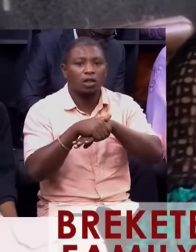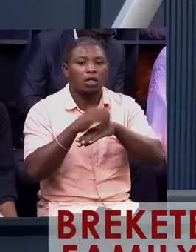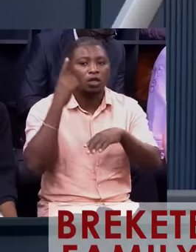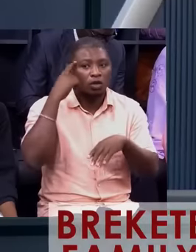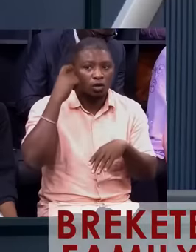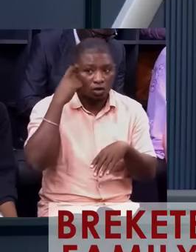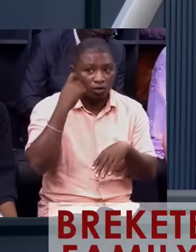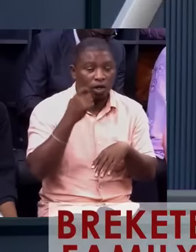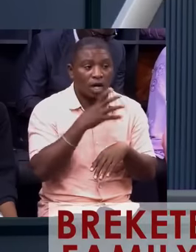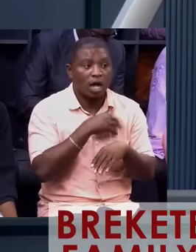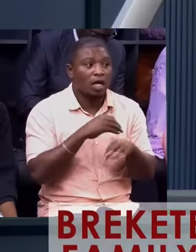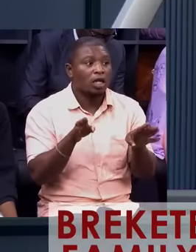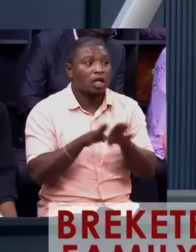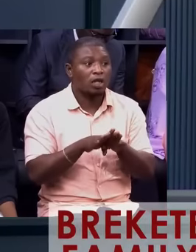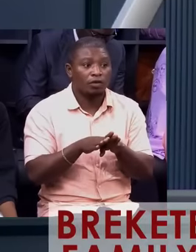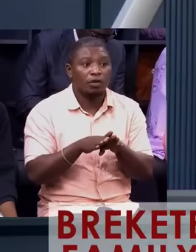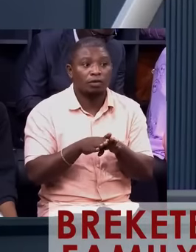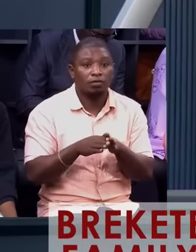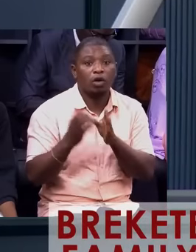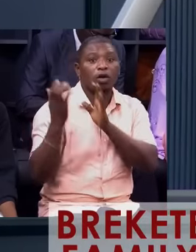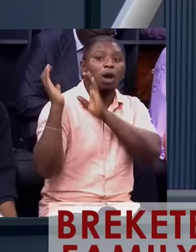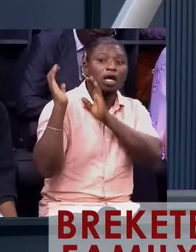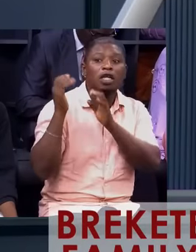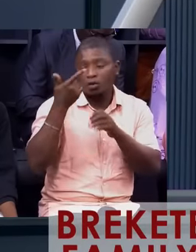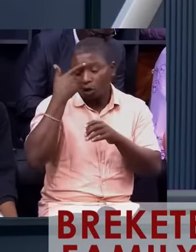language because of Abuja